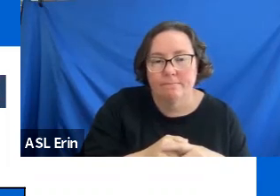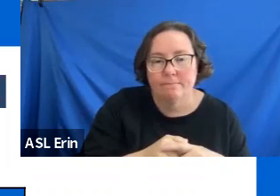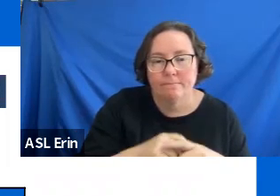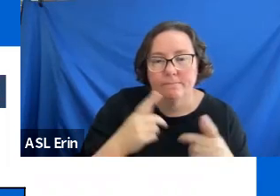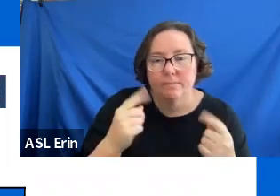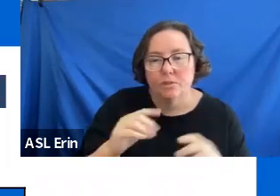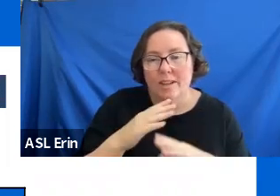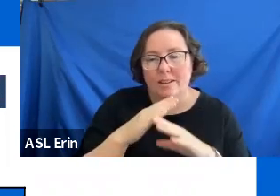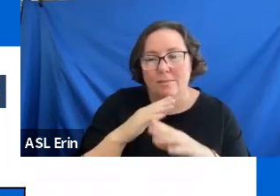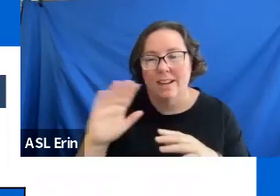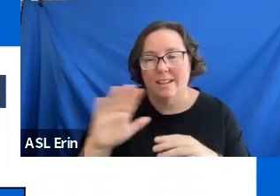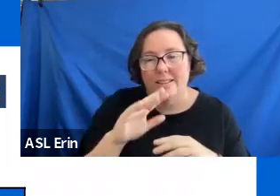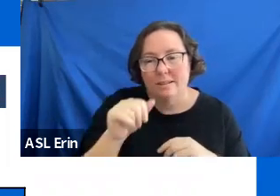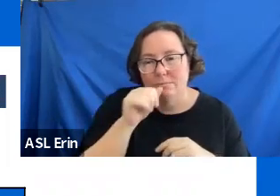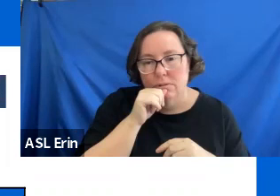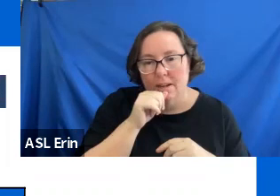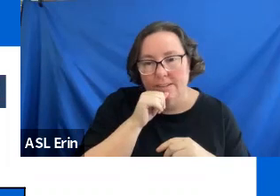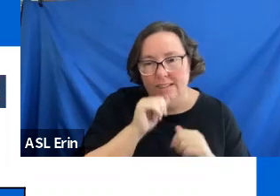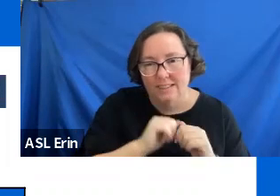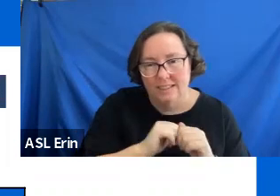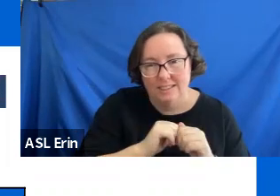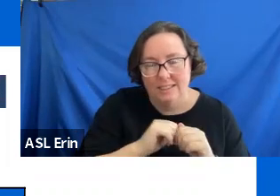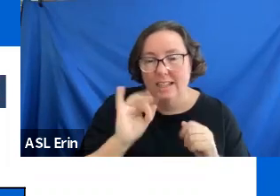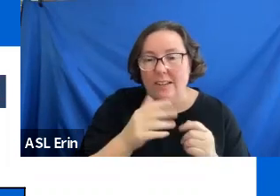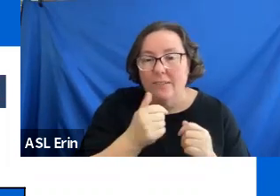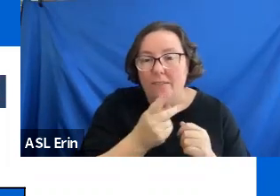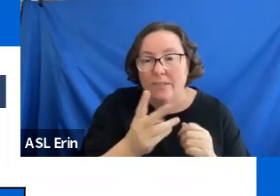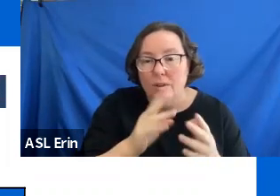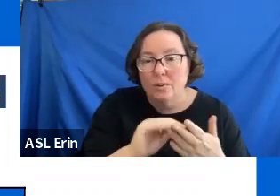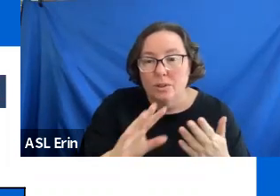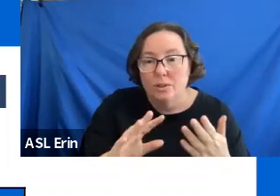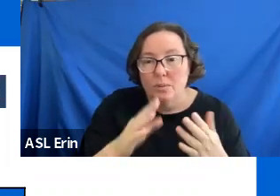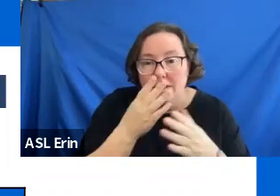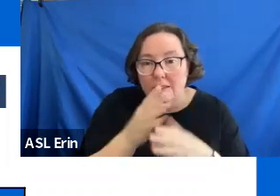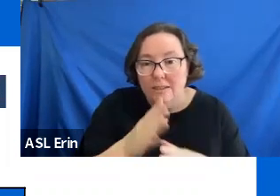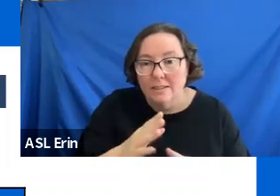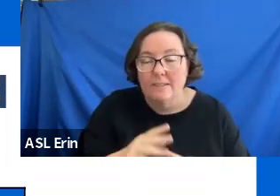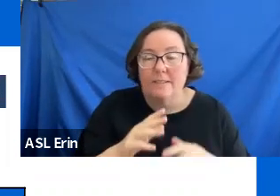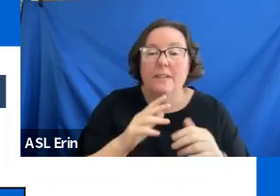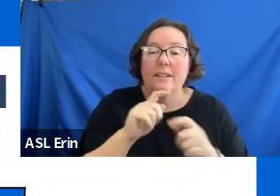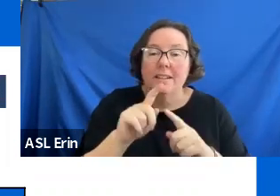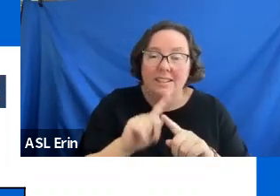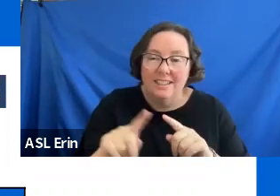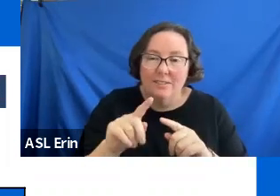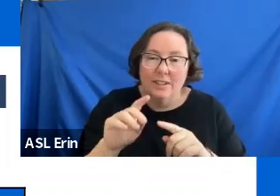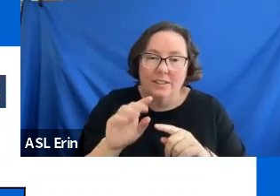protect student privacy, when we are disaggregating by multiple characteristics. So in this